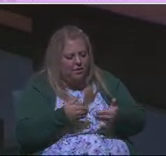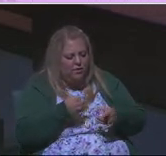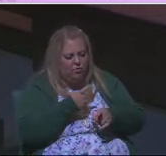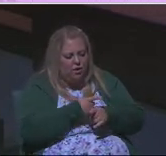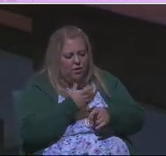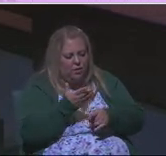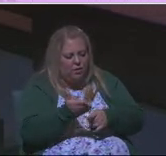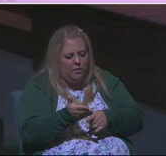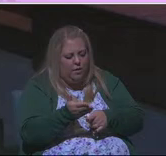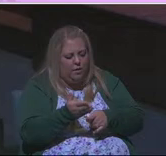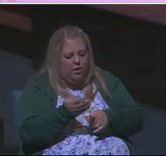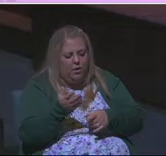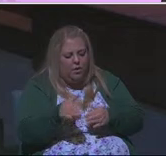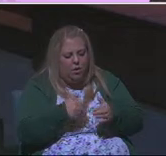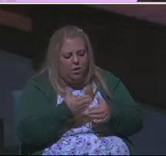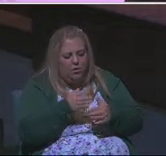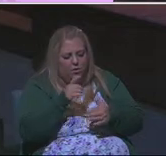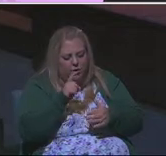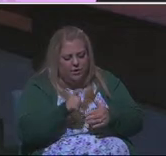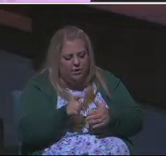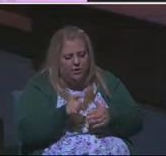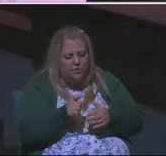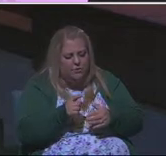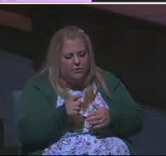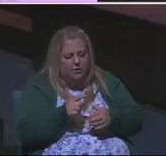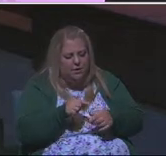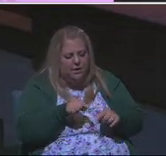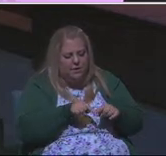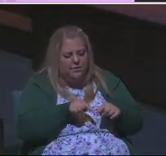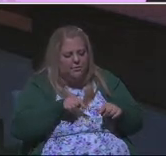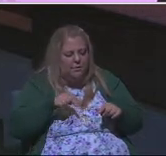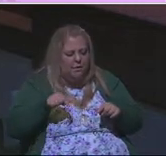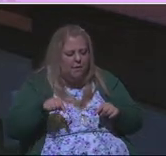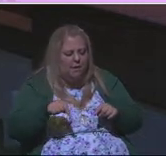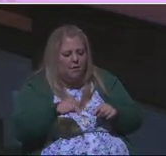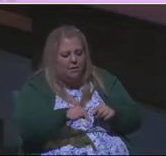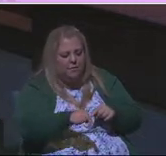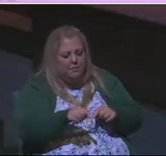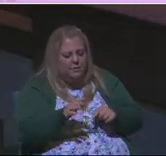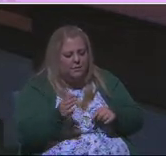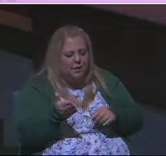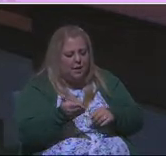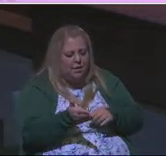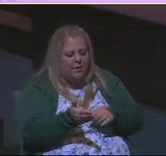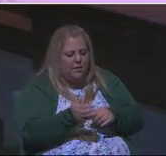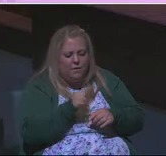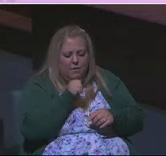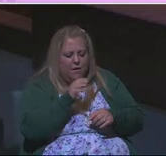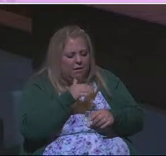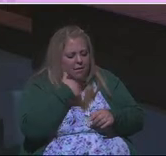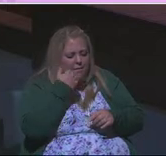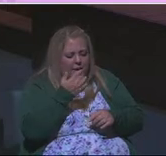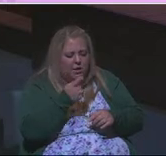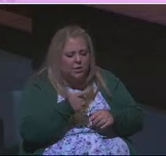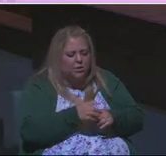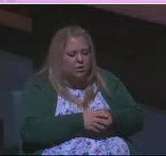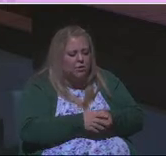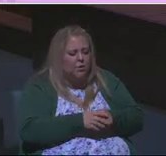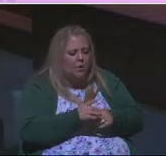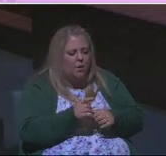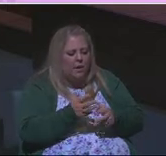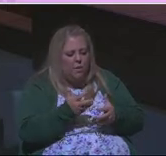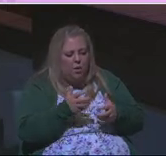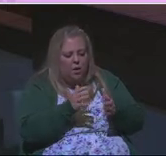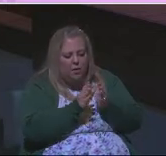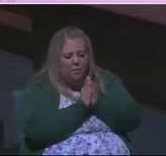are, all you have to do is just step out, come down here. We're not going to embarrass you. We want to pray with